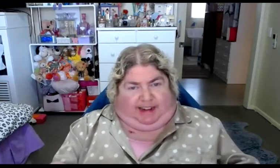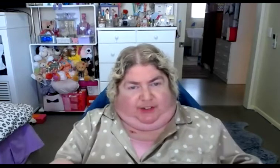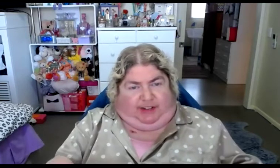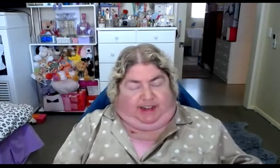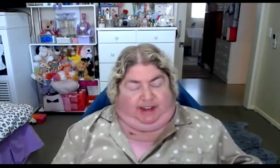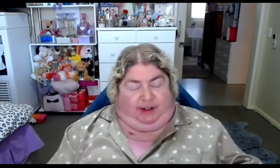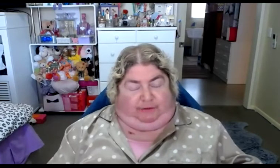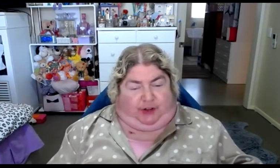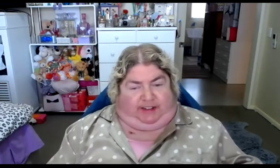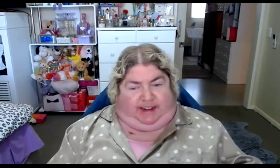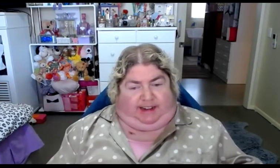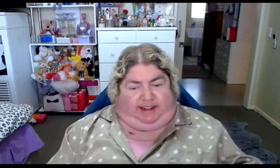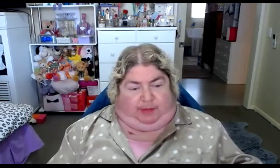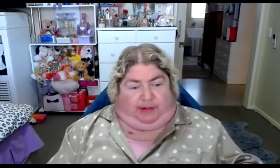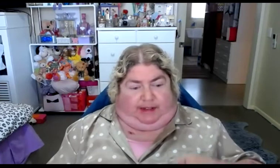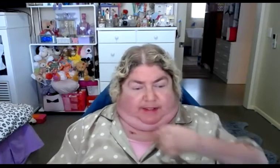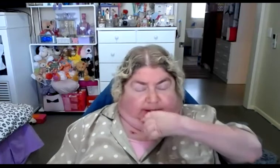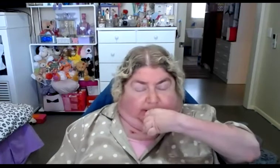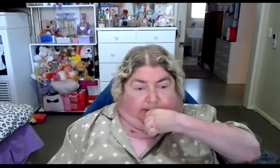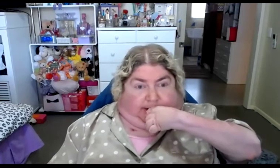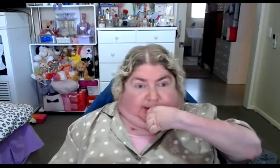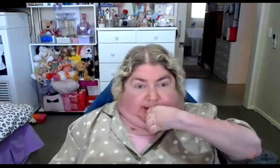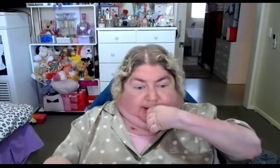to actually firsthand experience